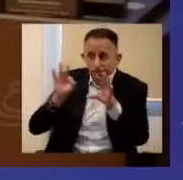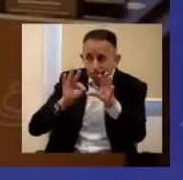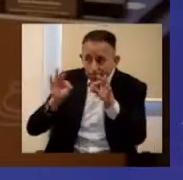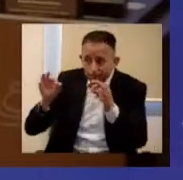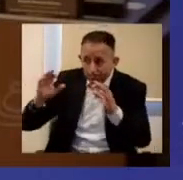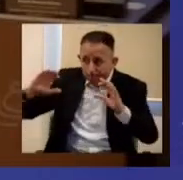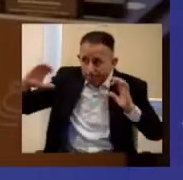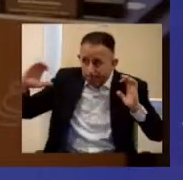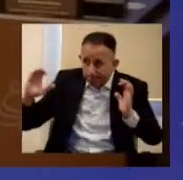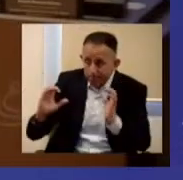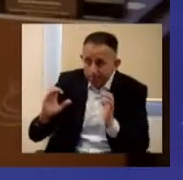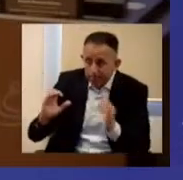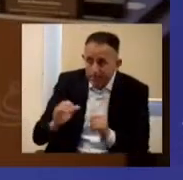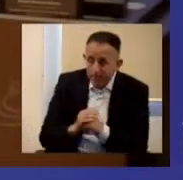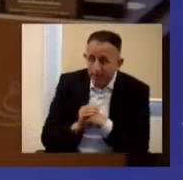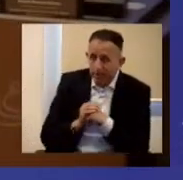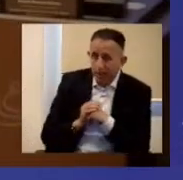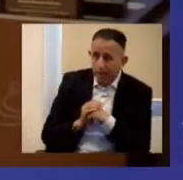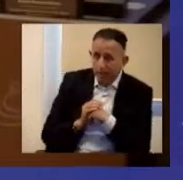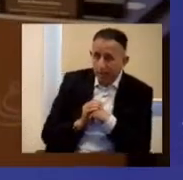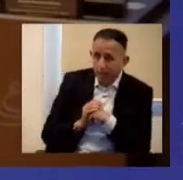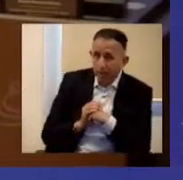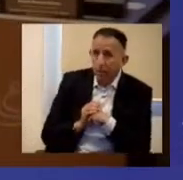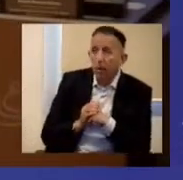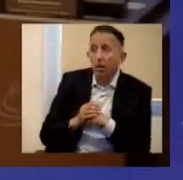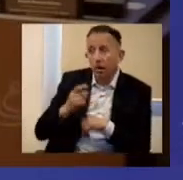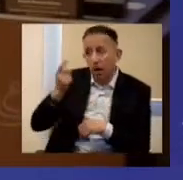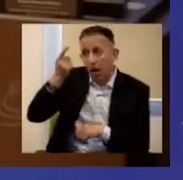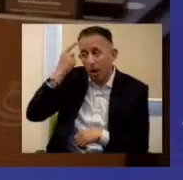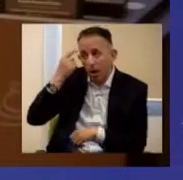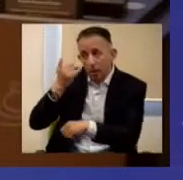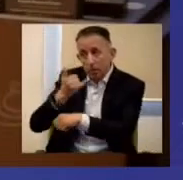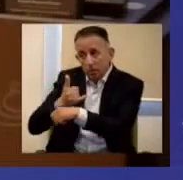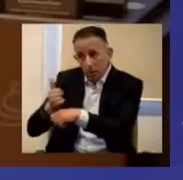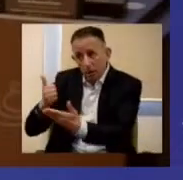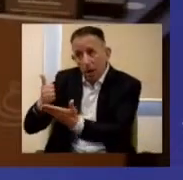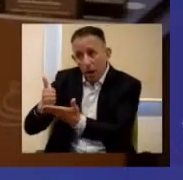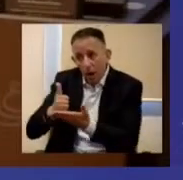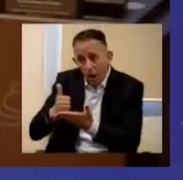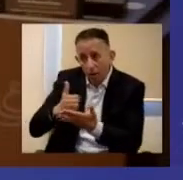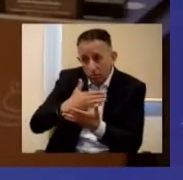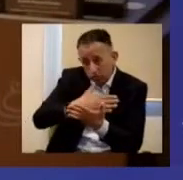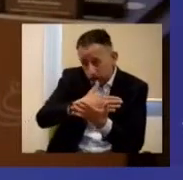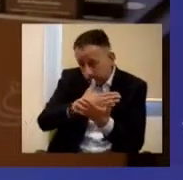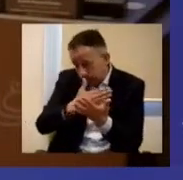life is to set the goals, and this is related to values, to the culture, etc. Thank you very much.